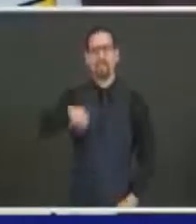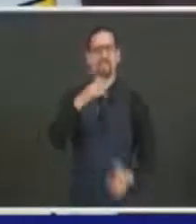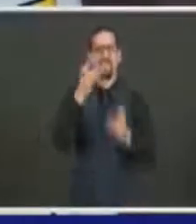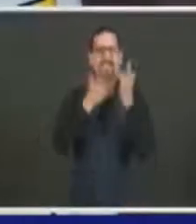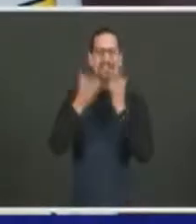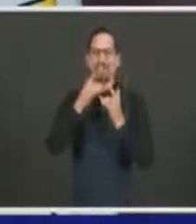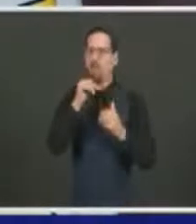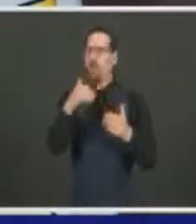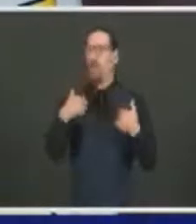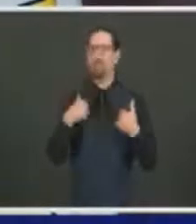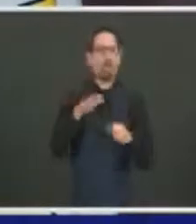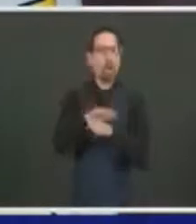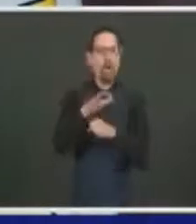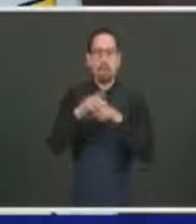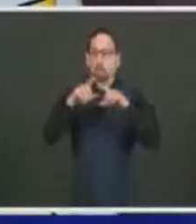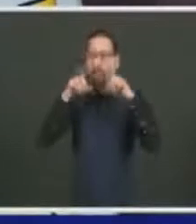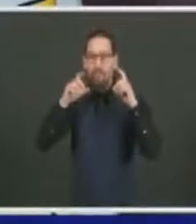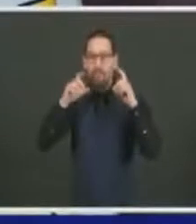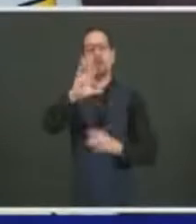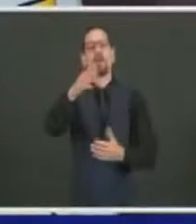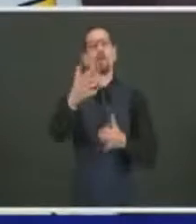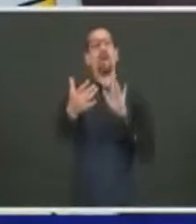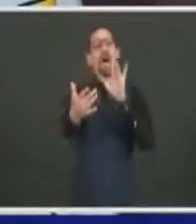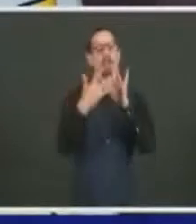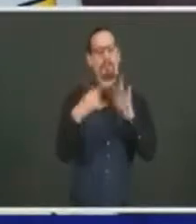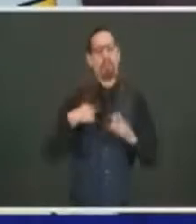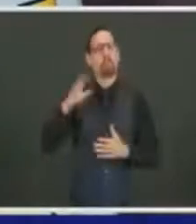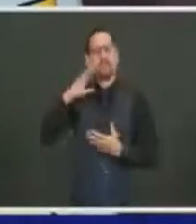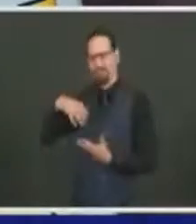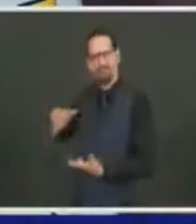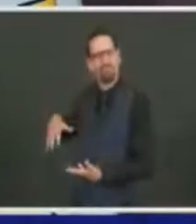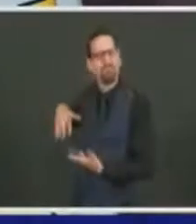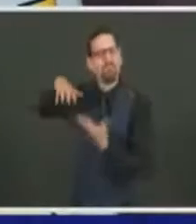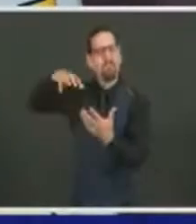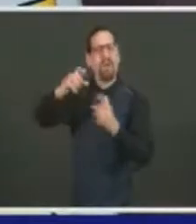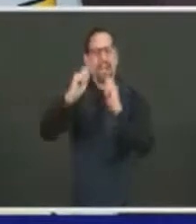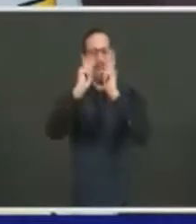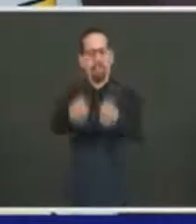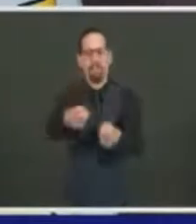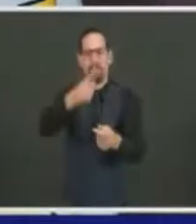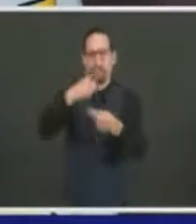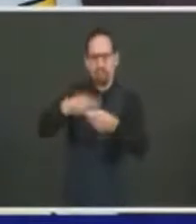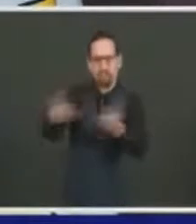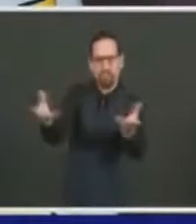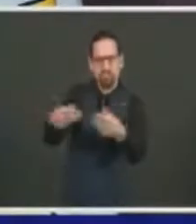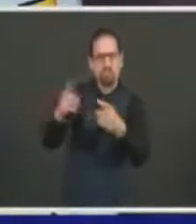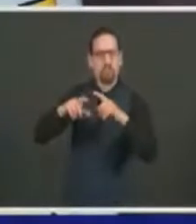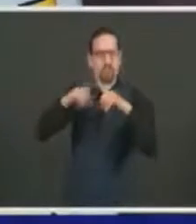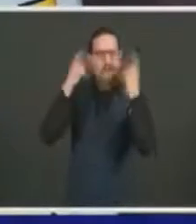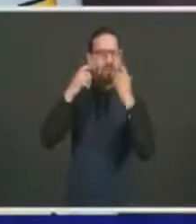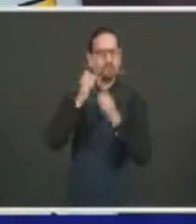we'll help you out. We want people to have a good 4th of July, but we don't want an outbreak.